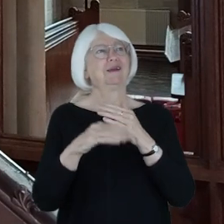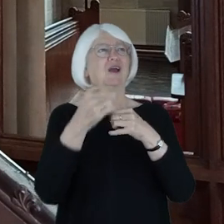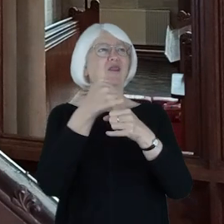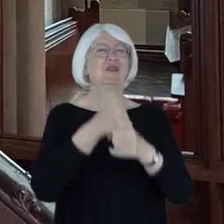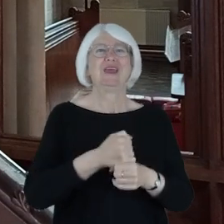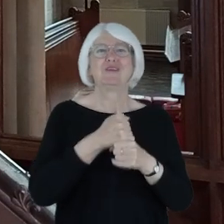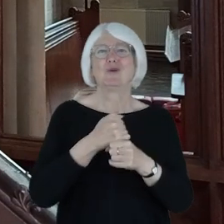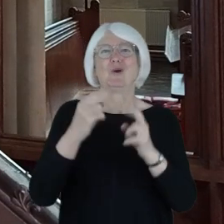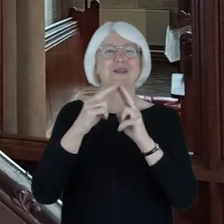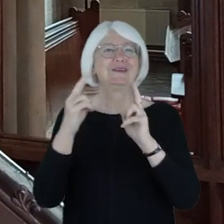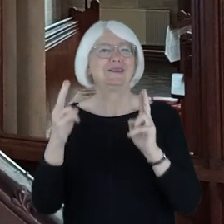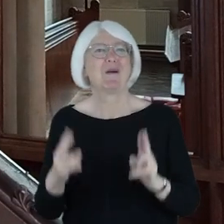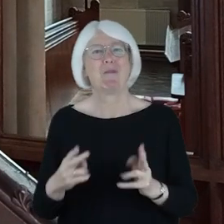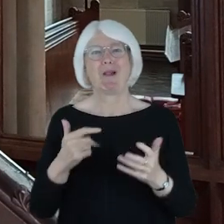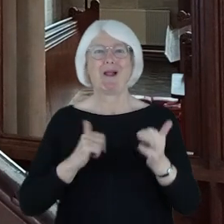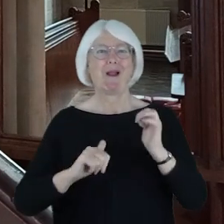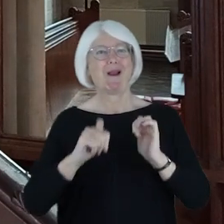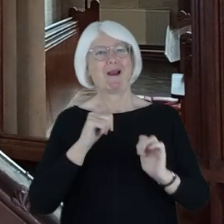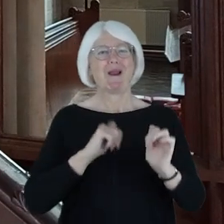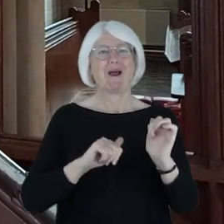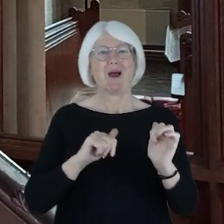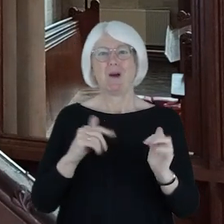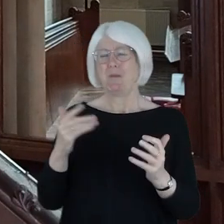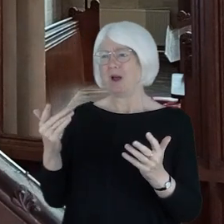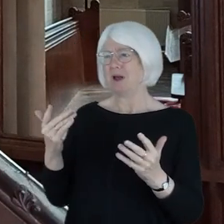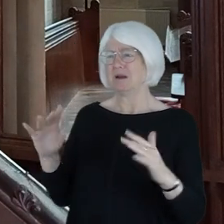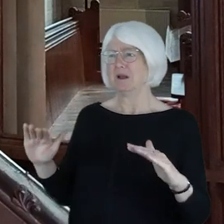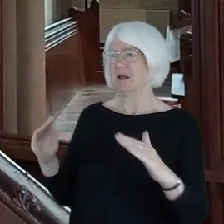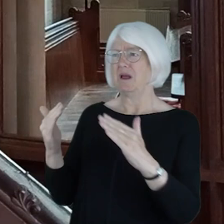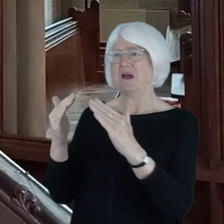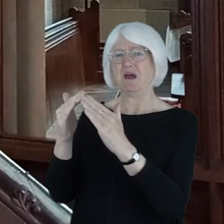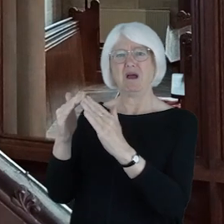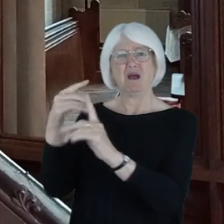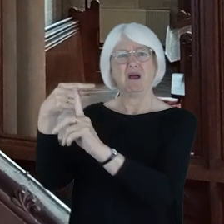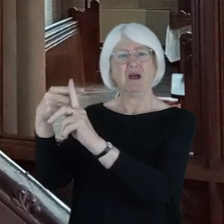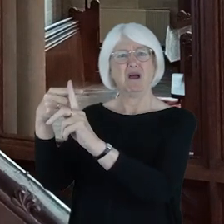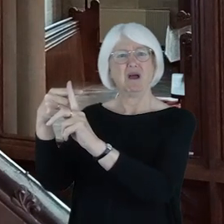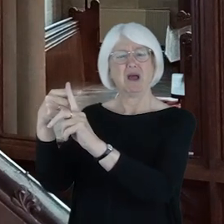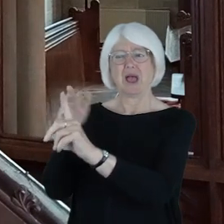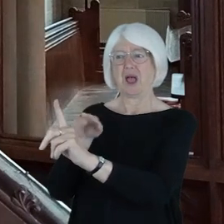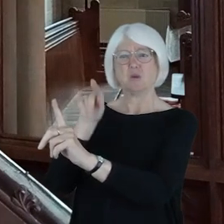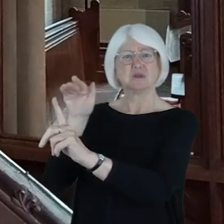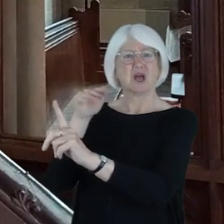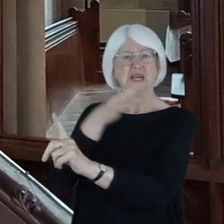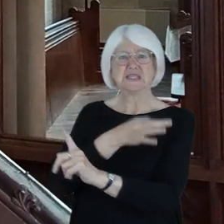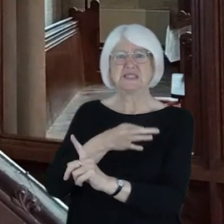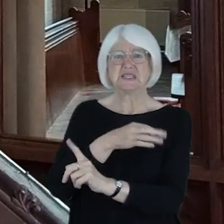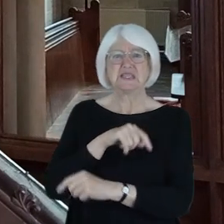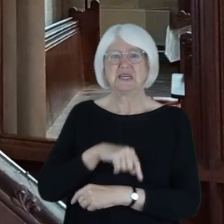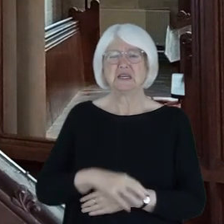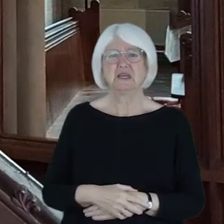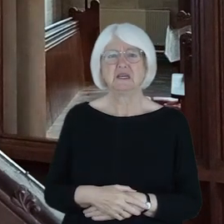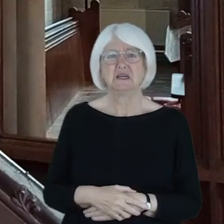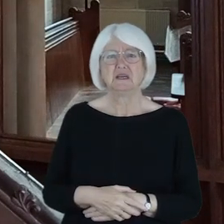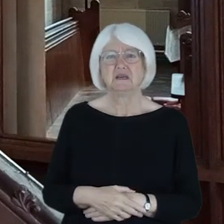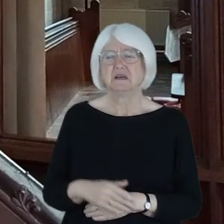cathedral or a temple, but on some long-lost place outside the city. There is